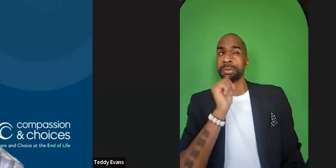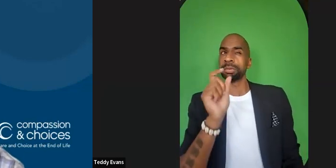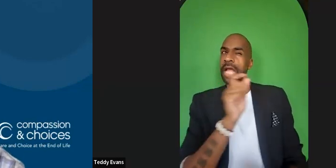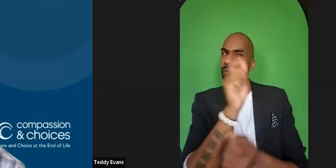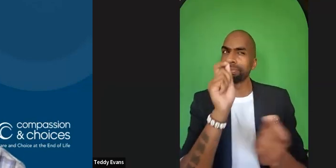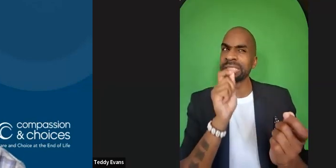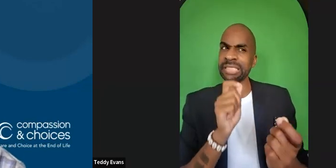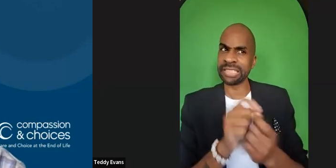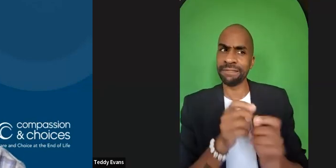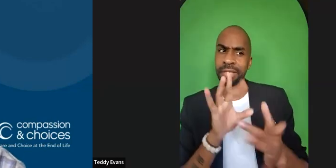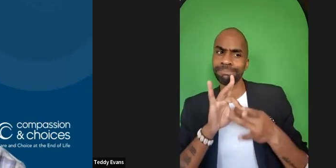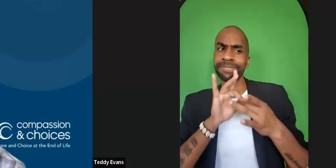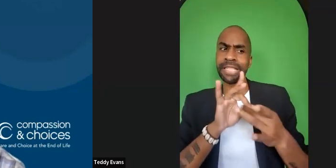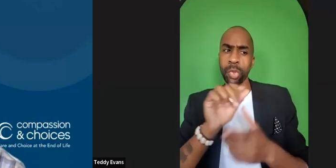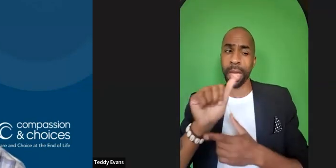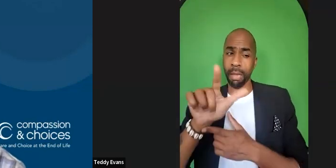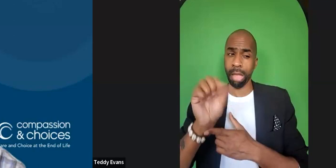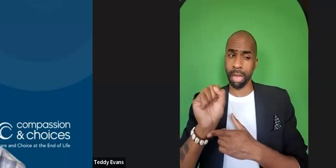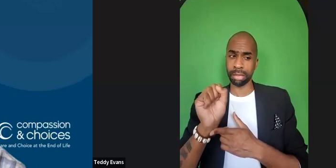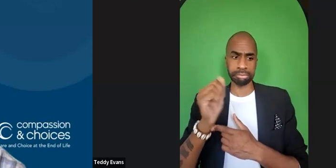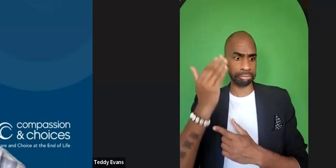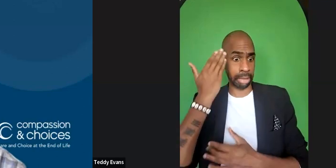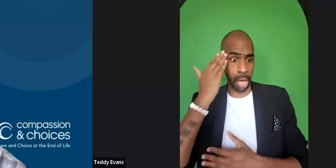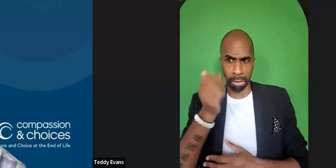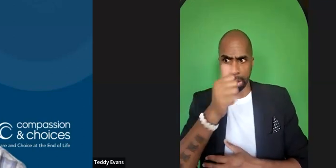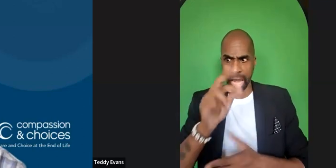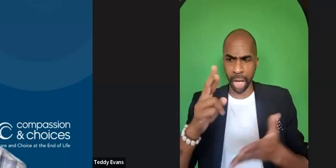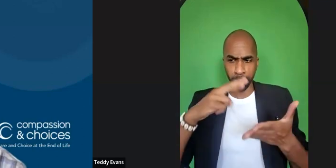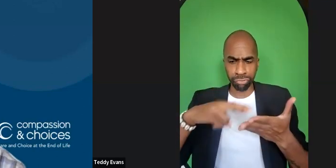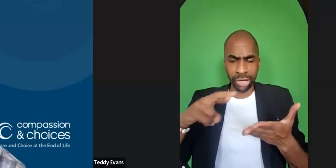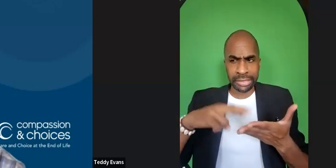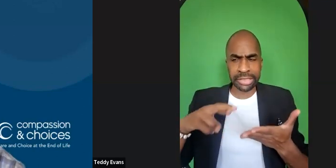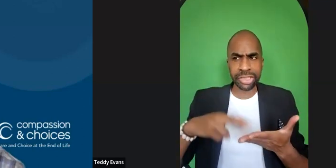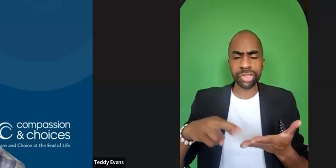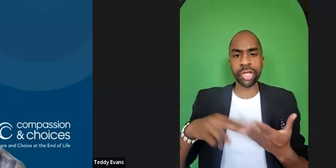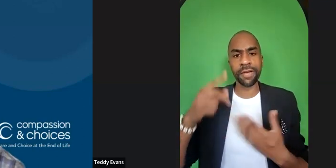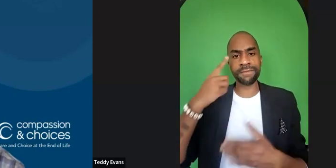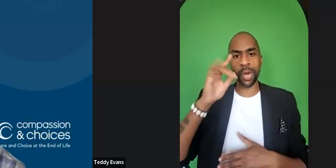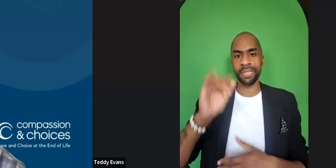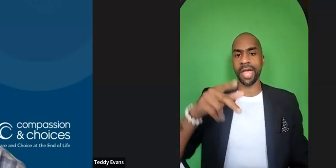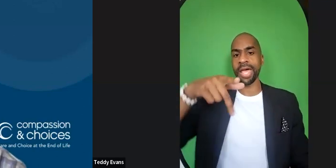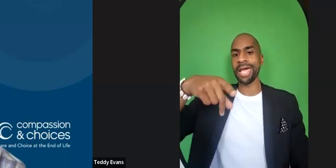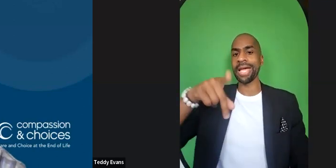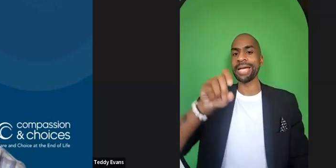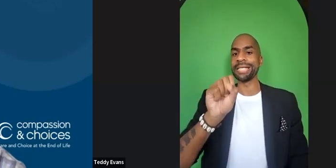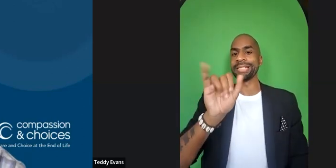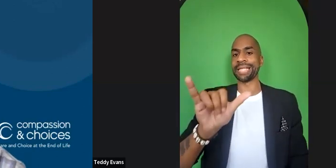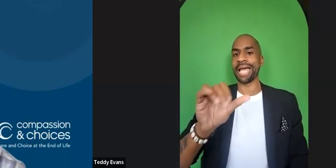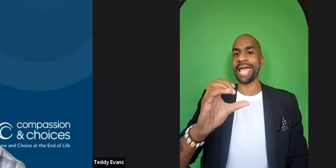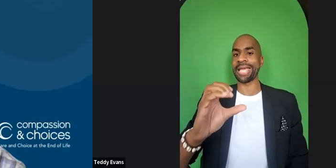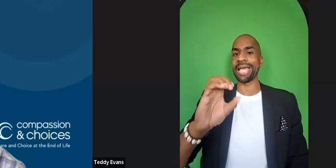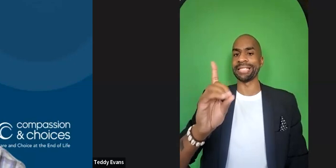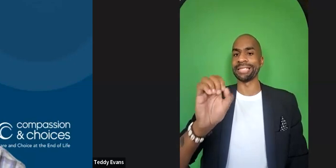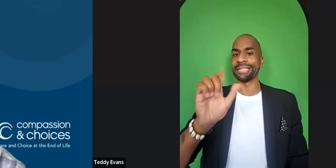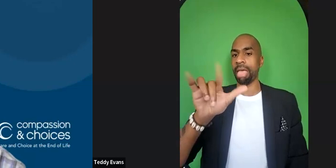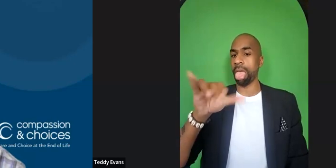honest. I'm not aware of any research that's being done specifically around psychedelics in ALS, although I'd love to learn